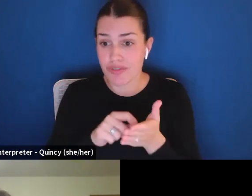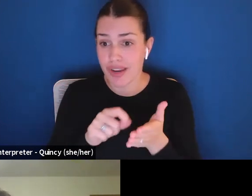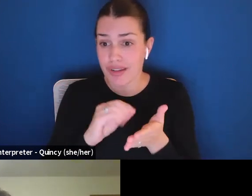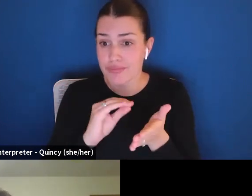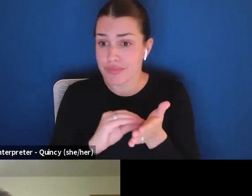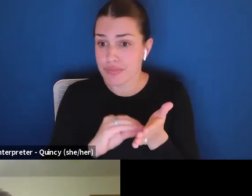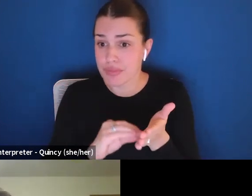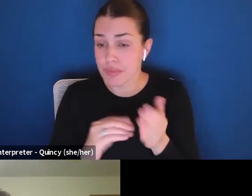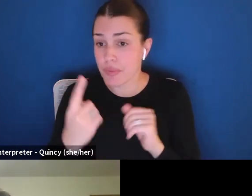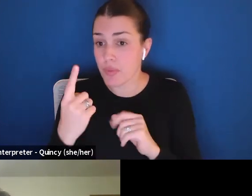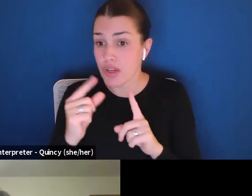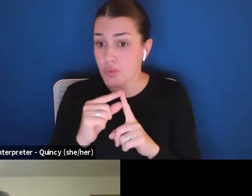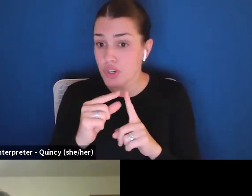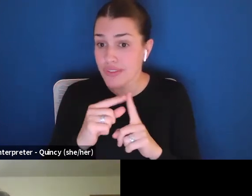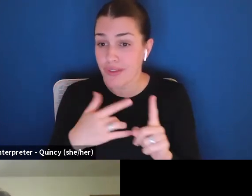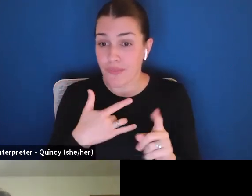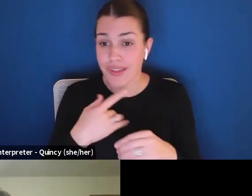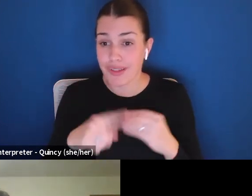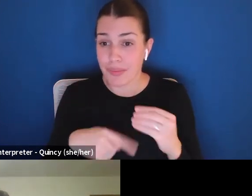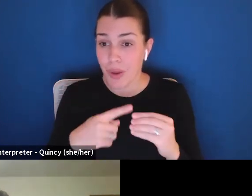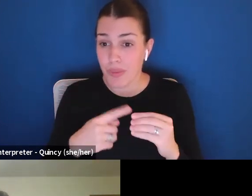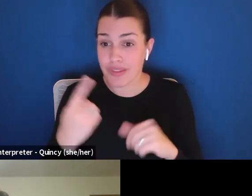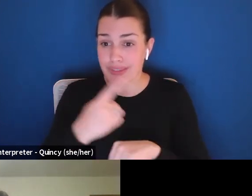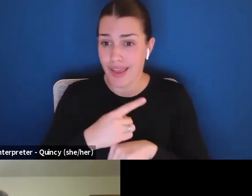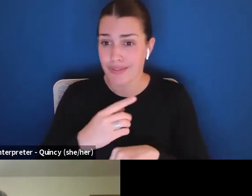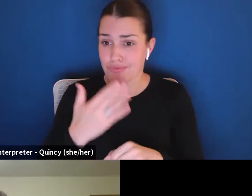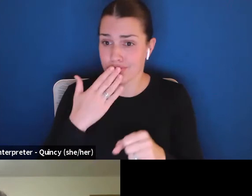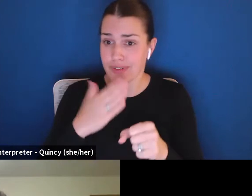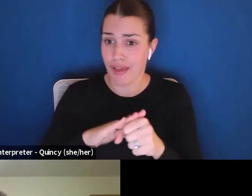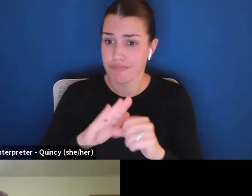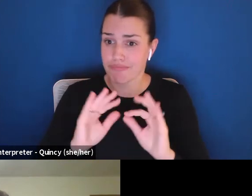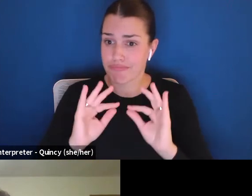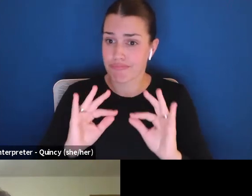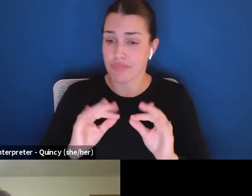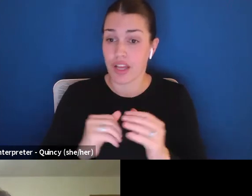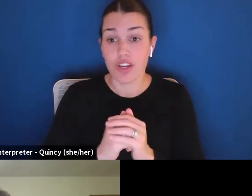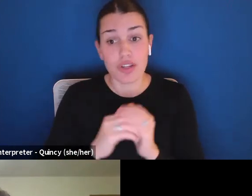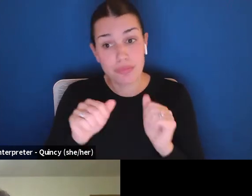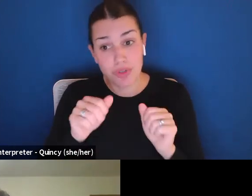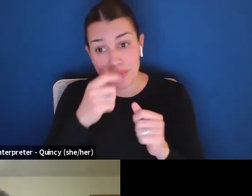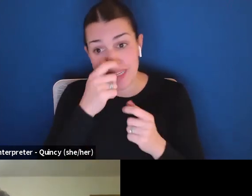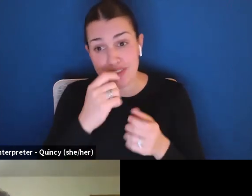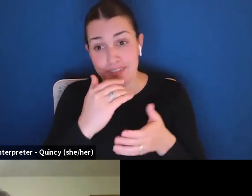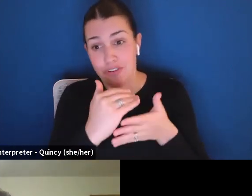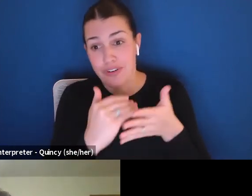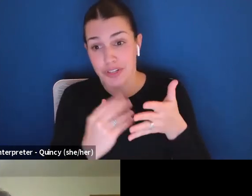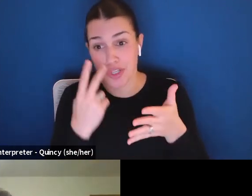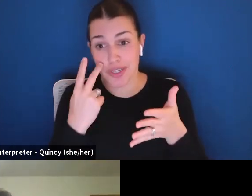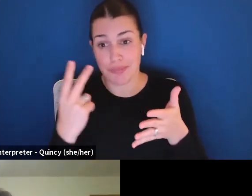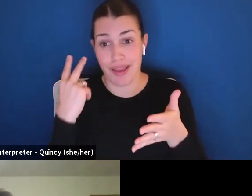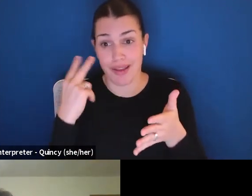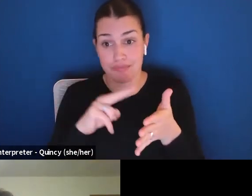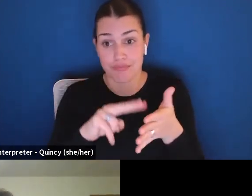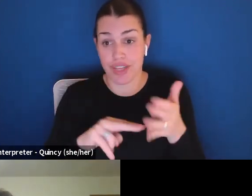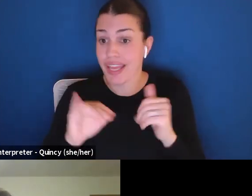word that you feel about the day. And that could be interesting kind of chronologically too. Like, let's say for